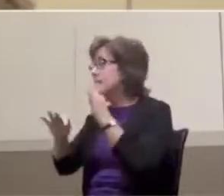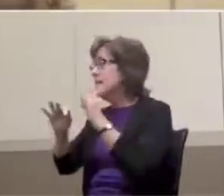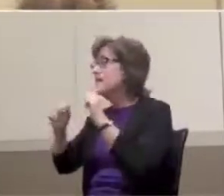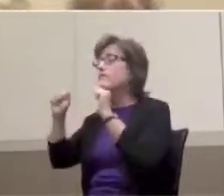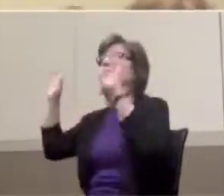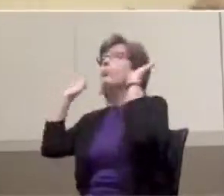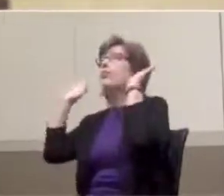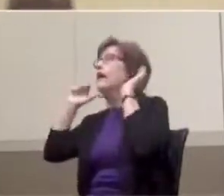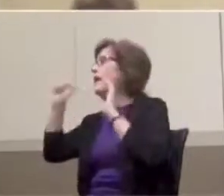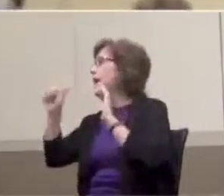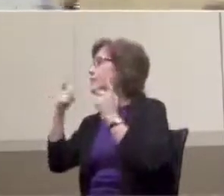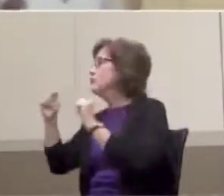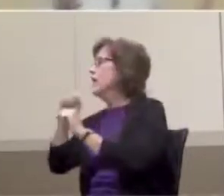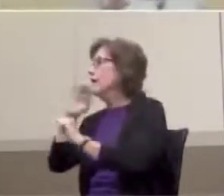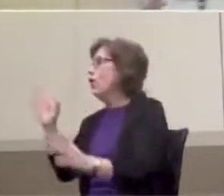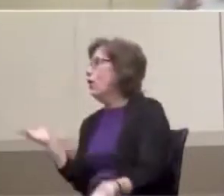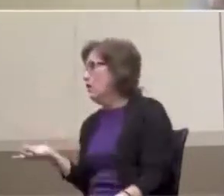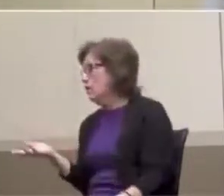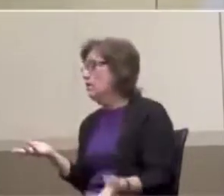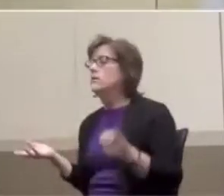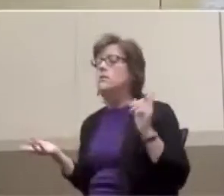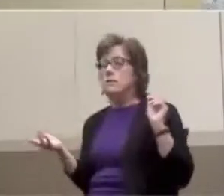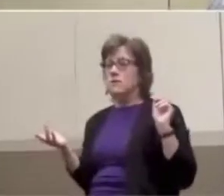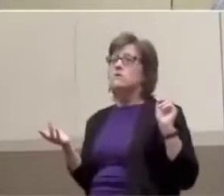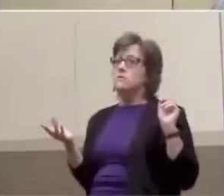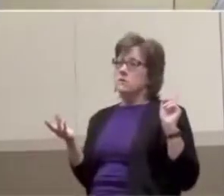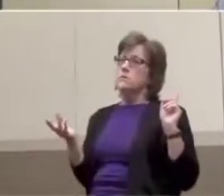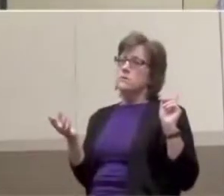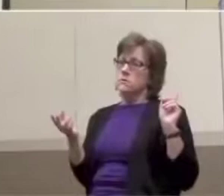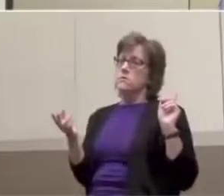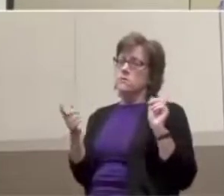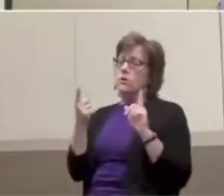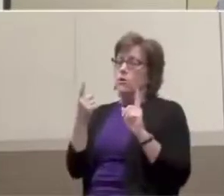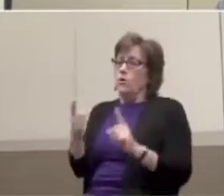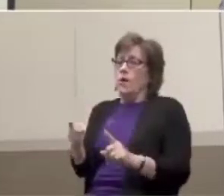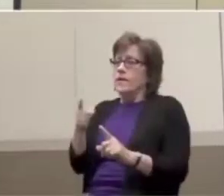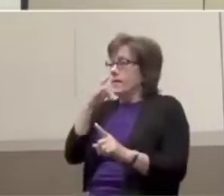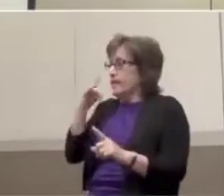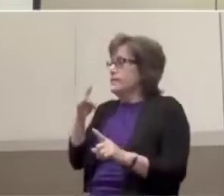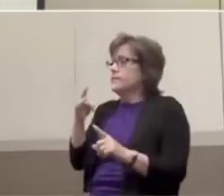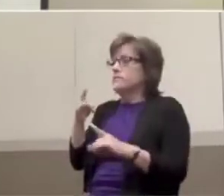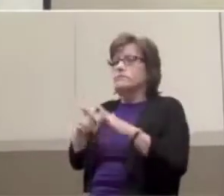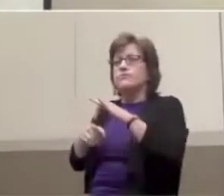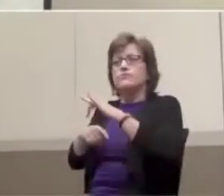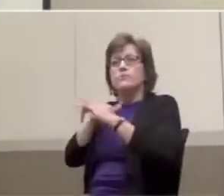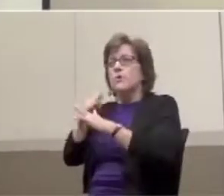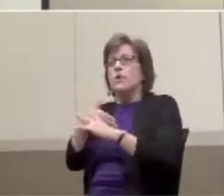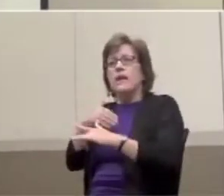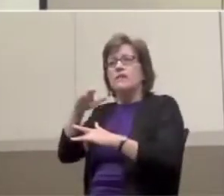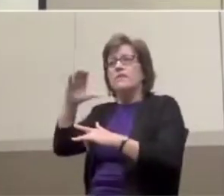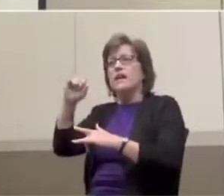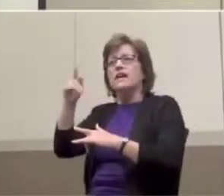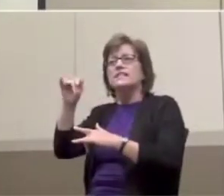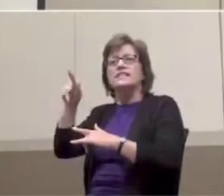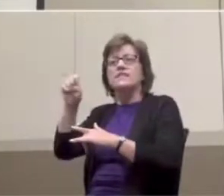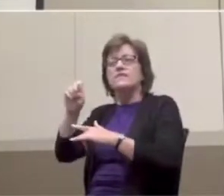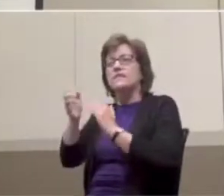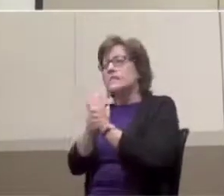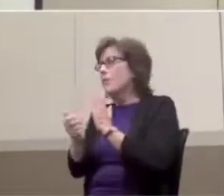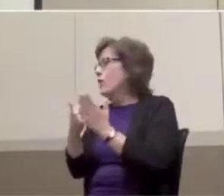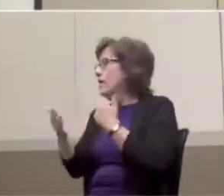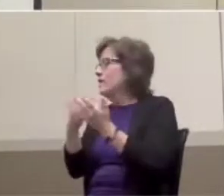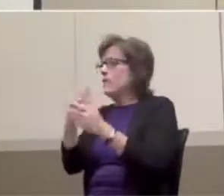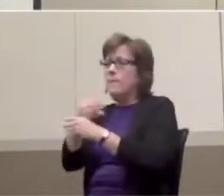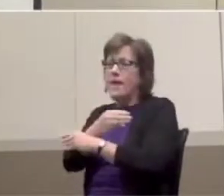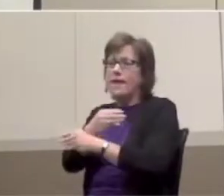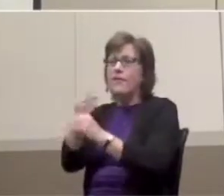So when kids are lacking the cognitive skills, whatever that skill set is, whether it's math, algebra, for